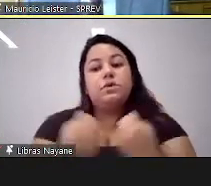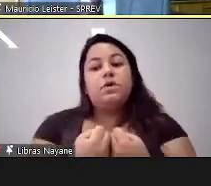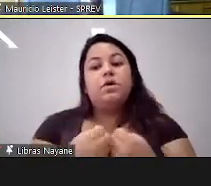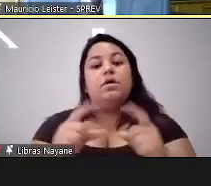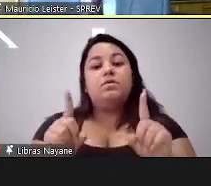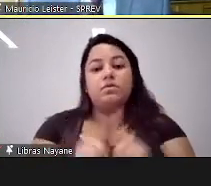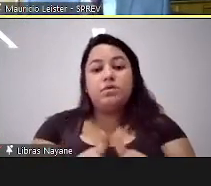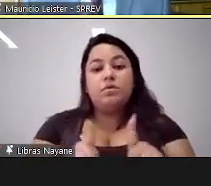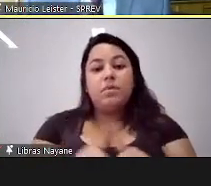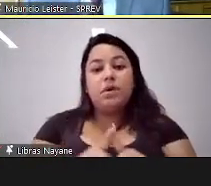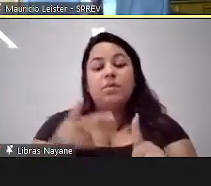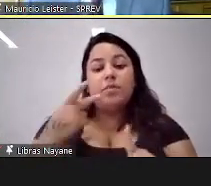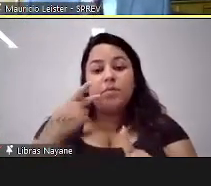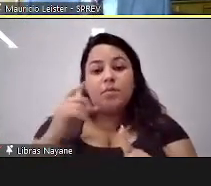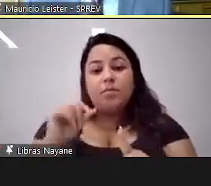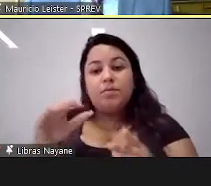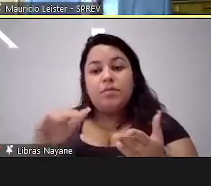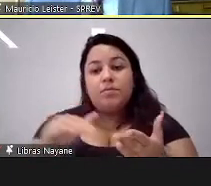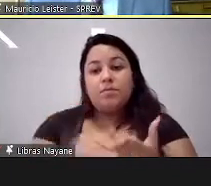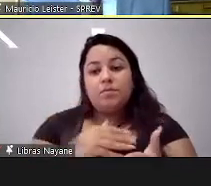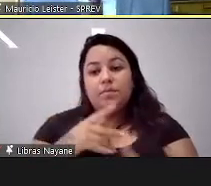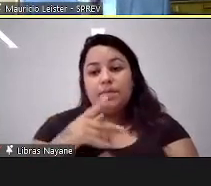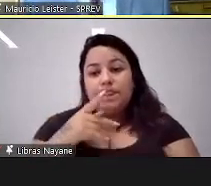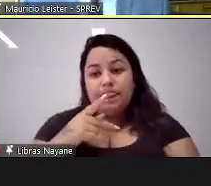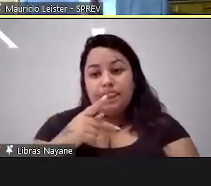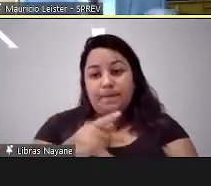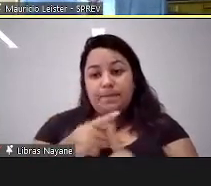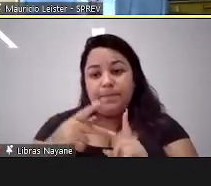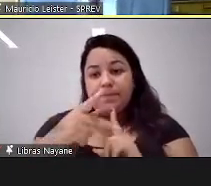So stay with us, follow along.